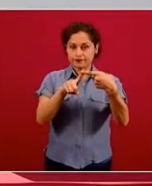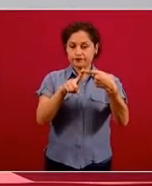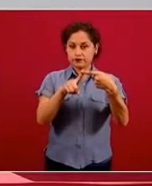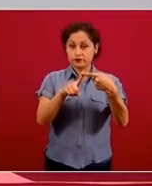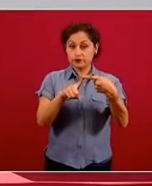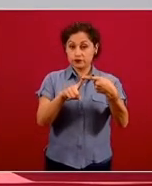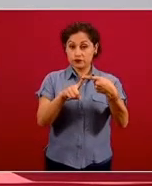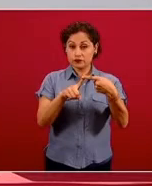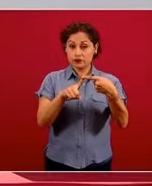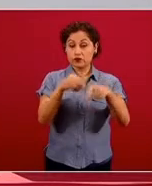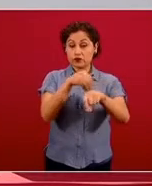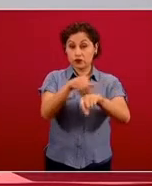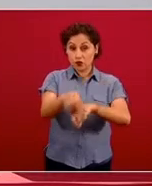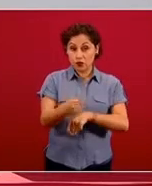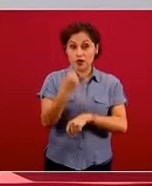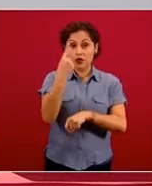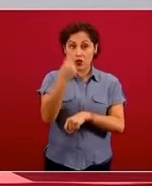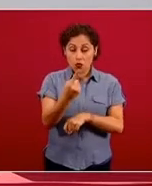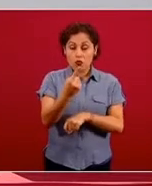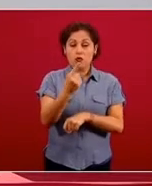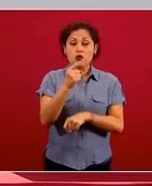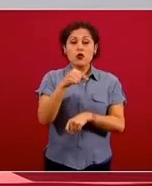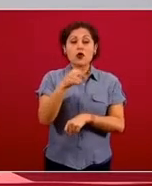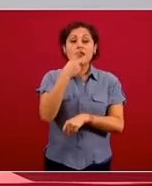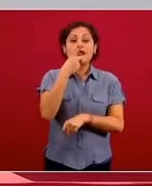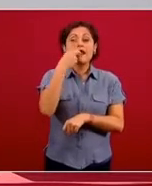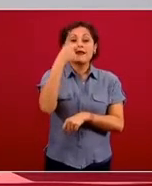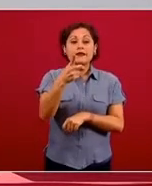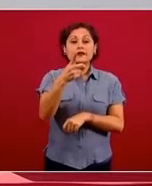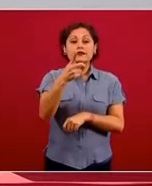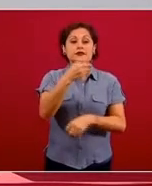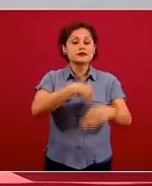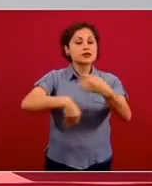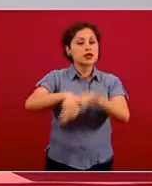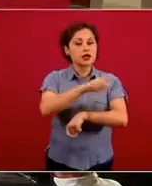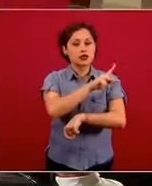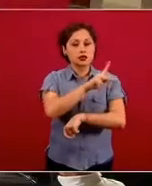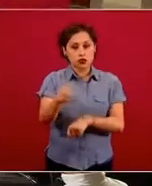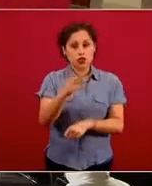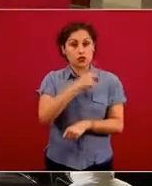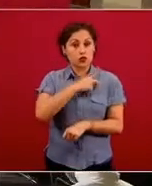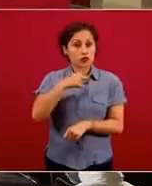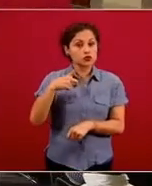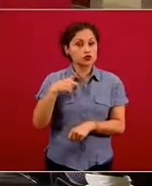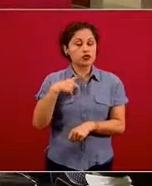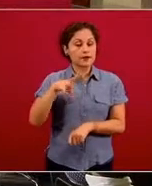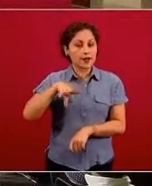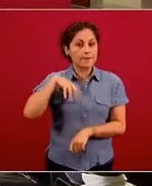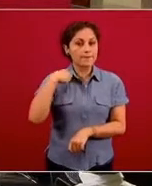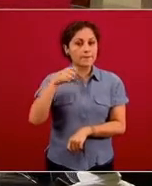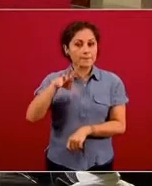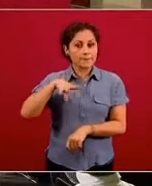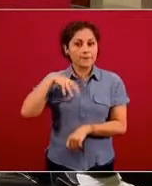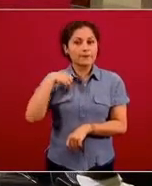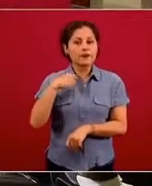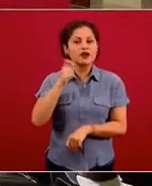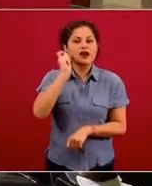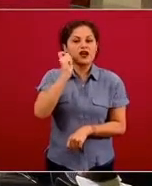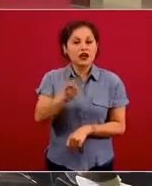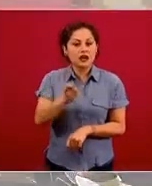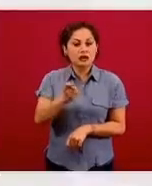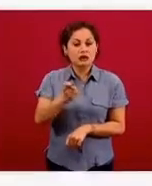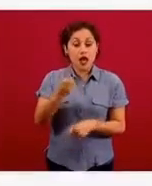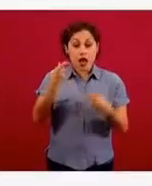pillars. The first pillar, and this is something we have to make sure happens every